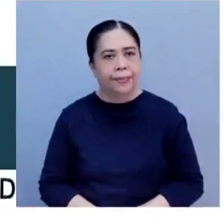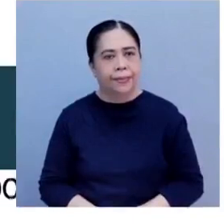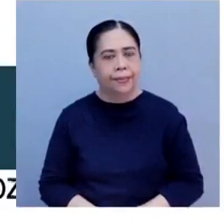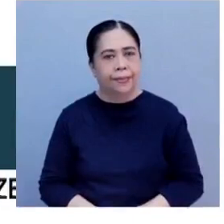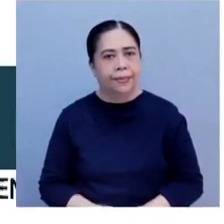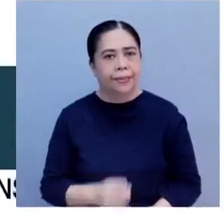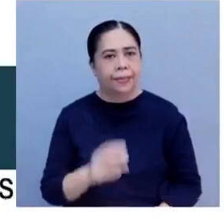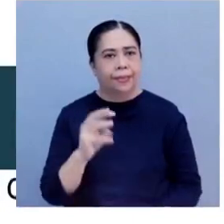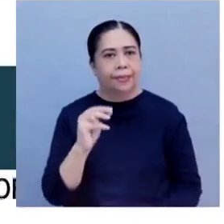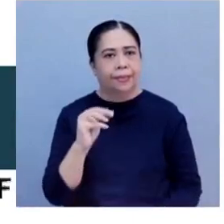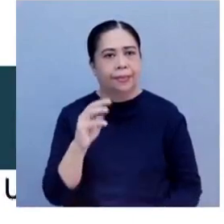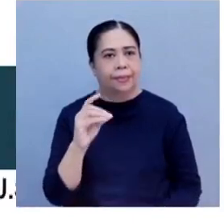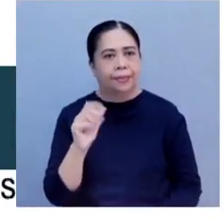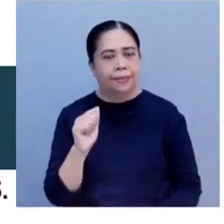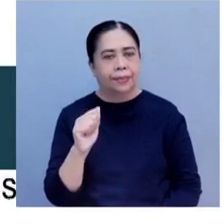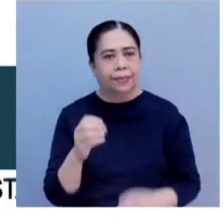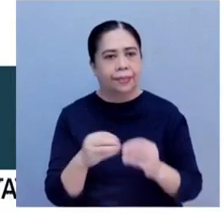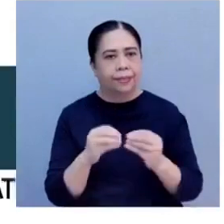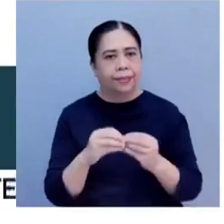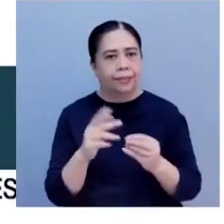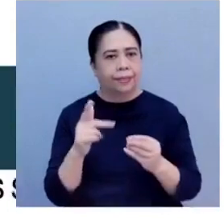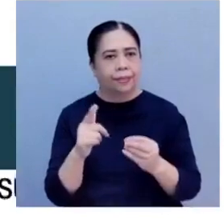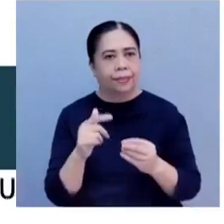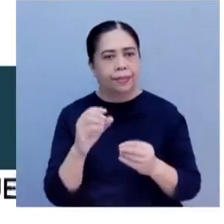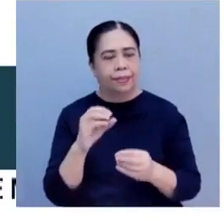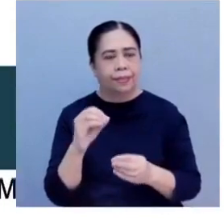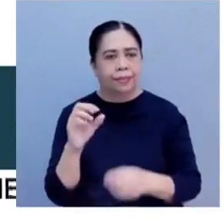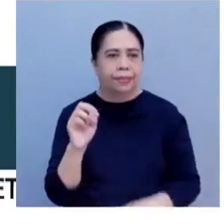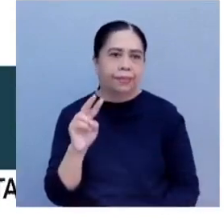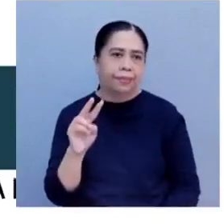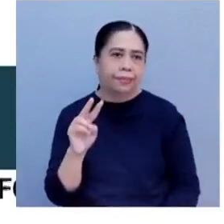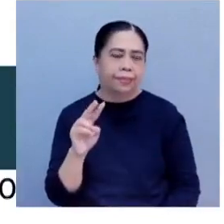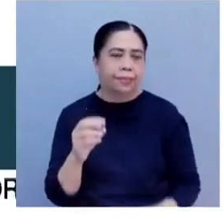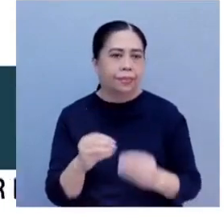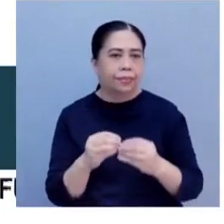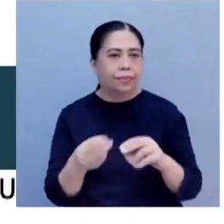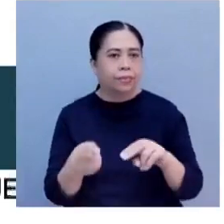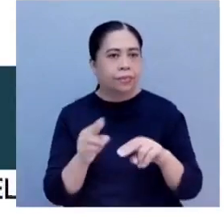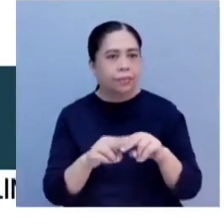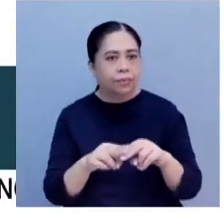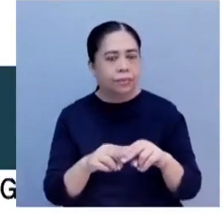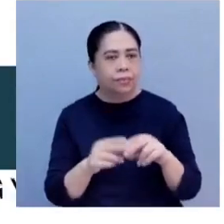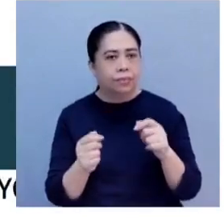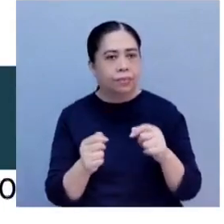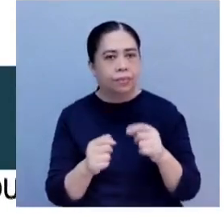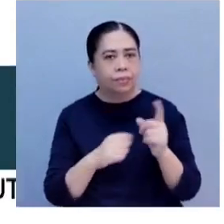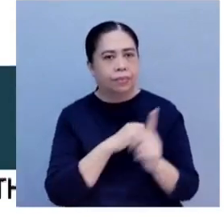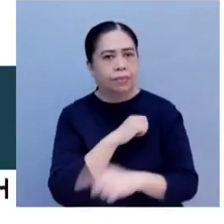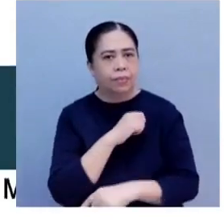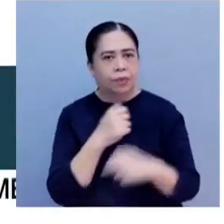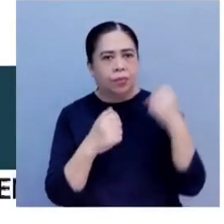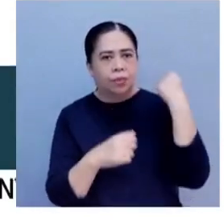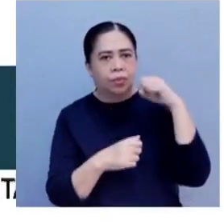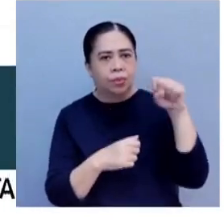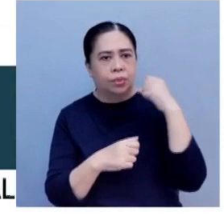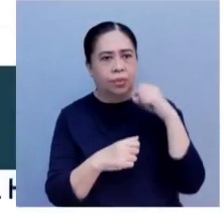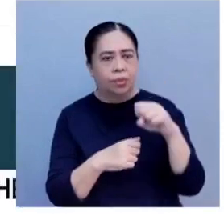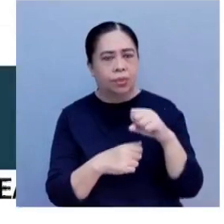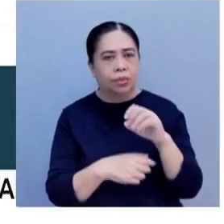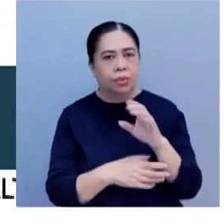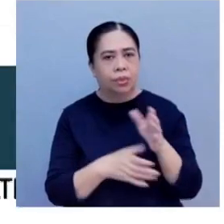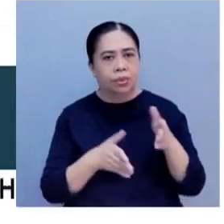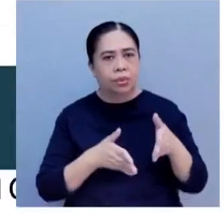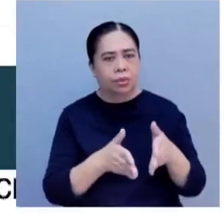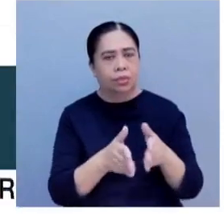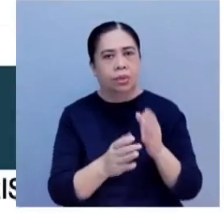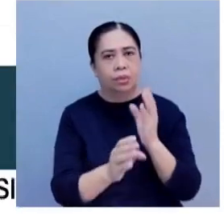MMD placed on, yes, number 23-002, further increasing the prescribed fines for the violation of the exclusive